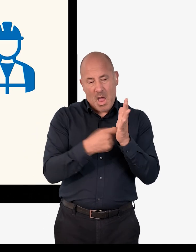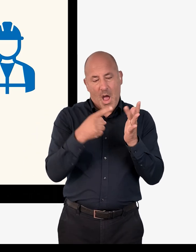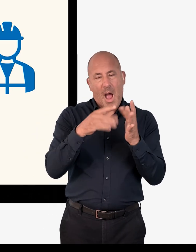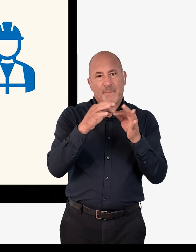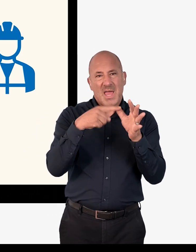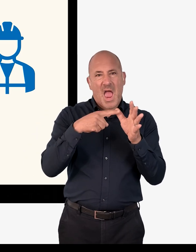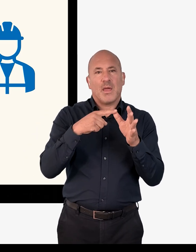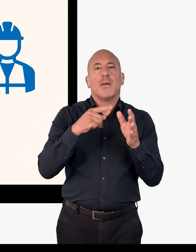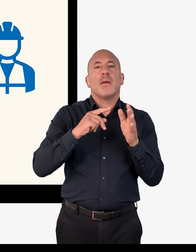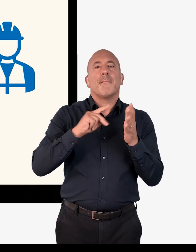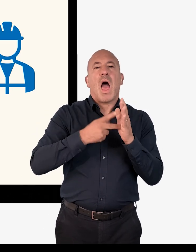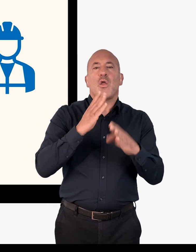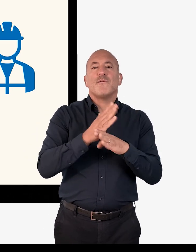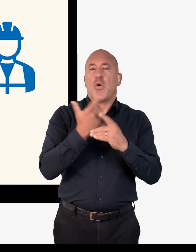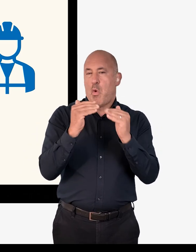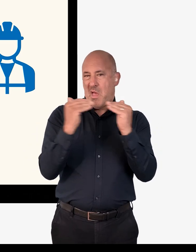the application.